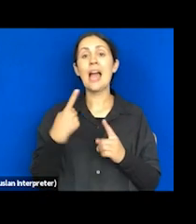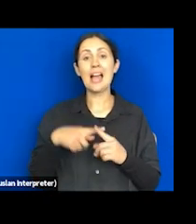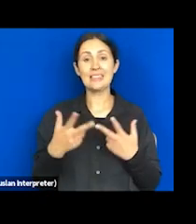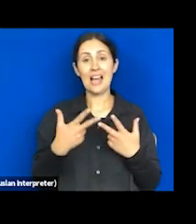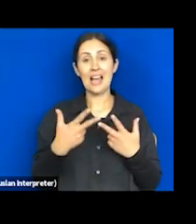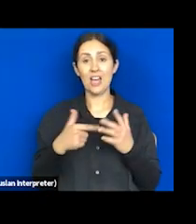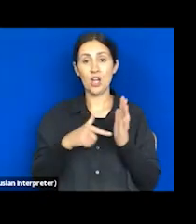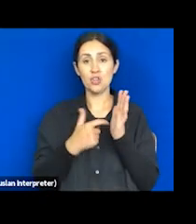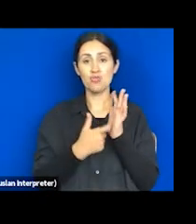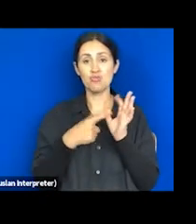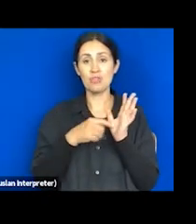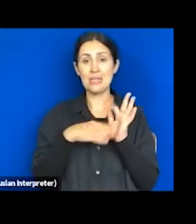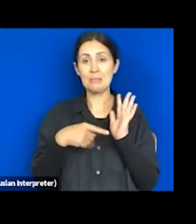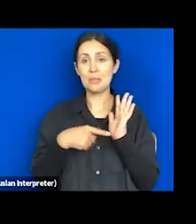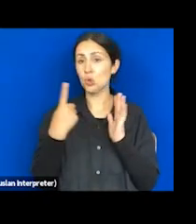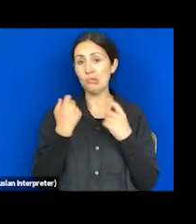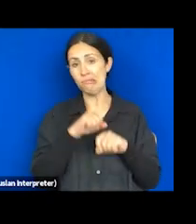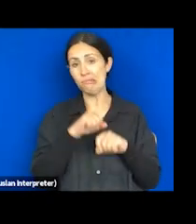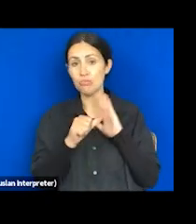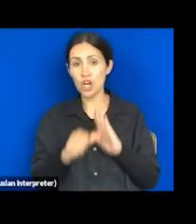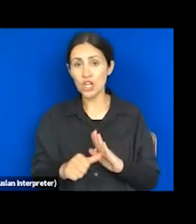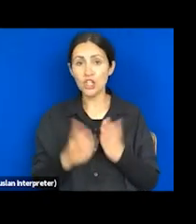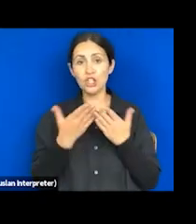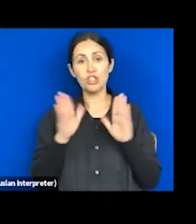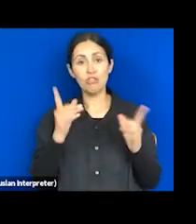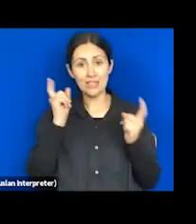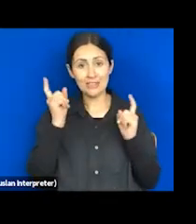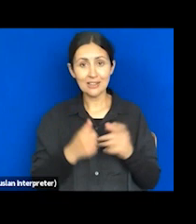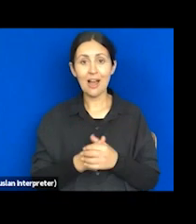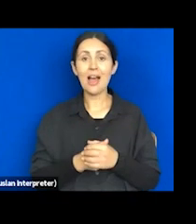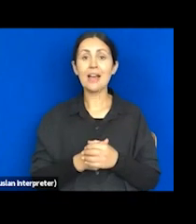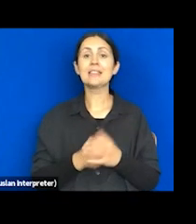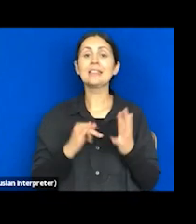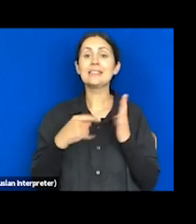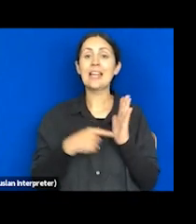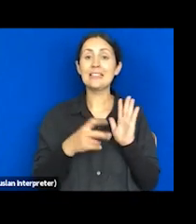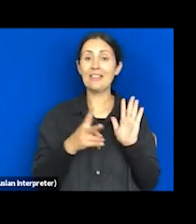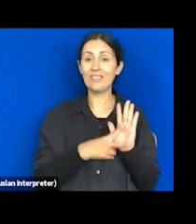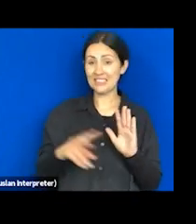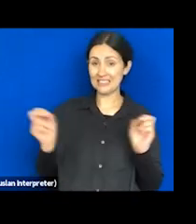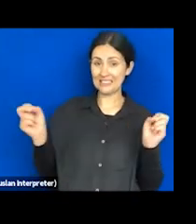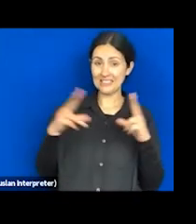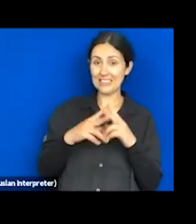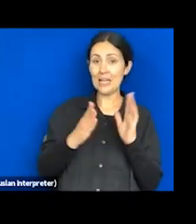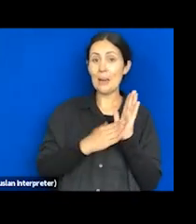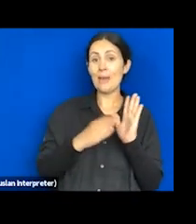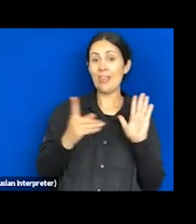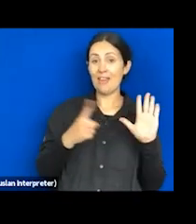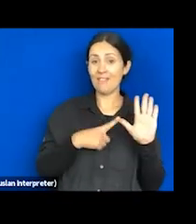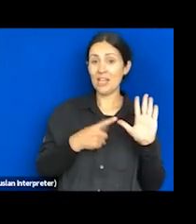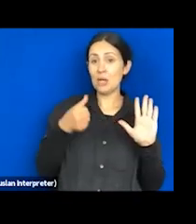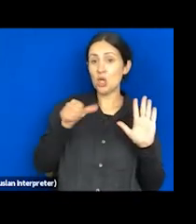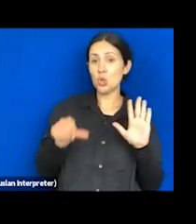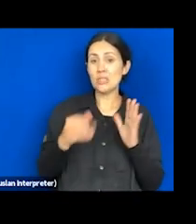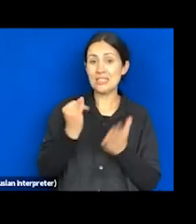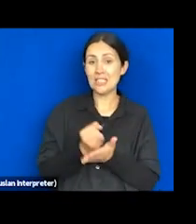treatment-resistant depression, generalized anxiety. And in St. Vincent's, Sydney, there's the study for methamphetamine use disorder,